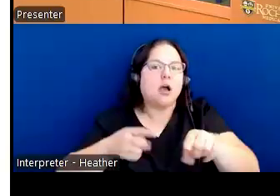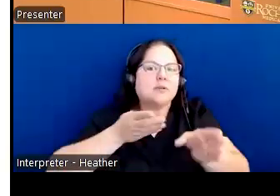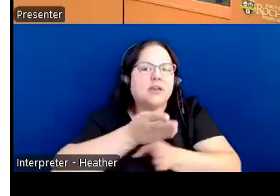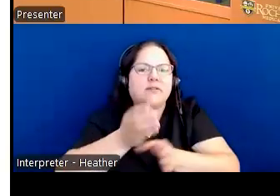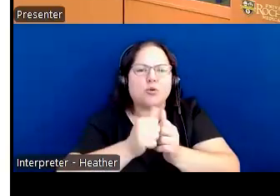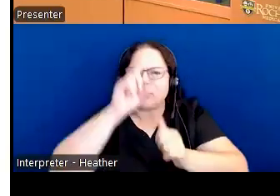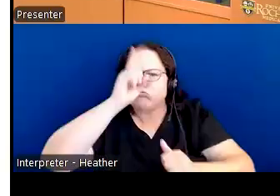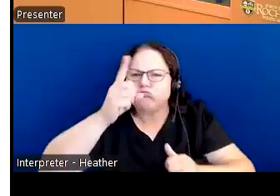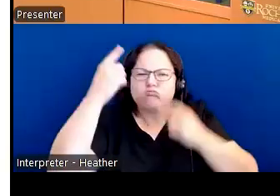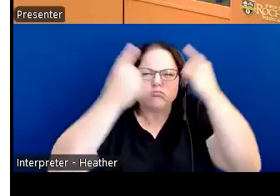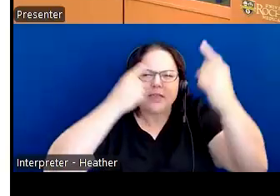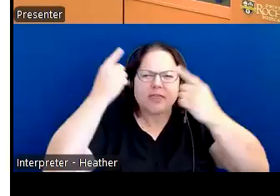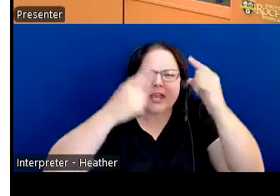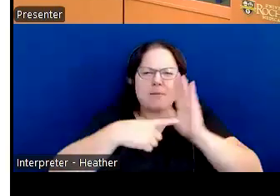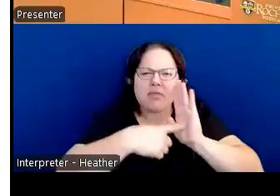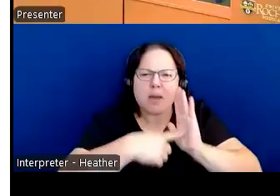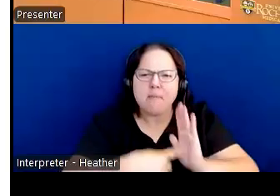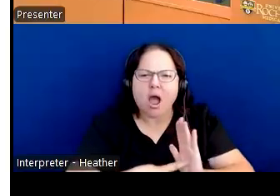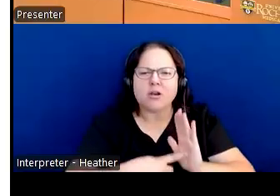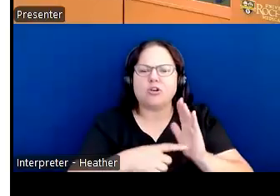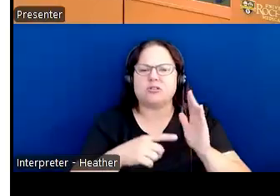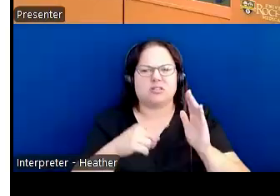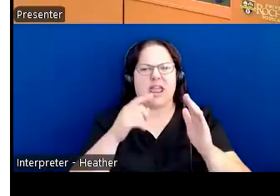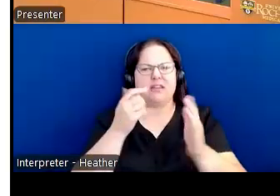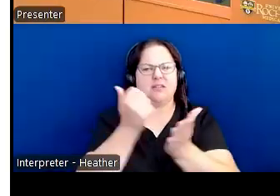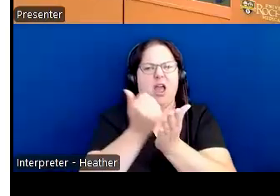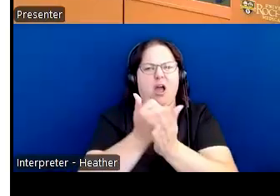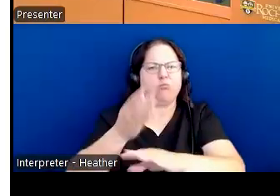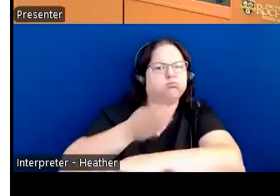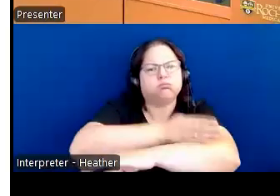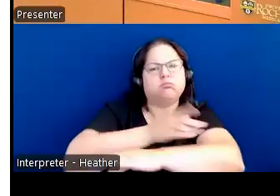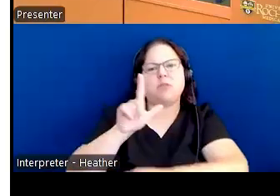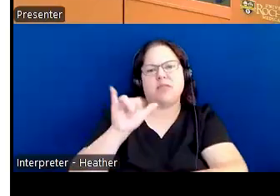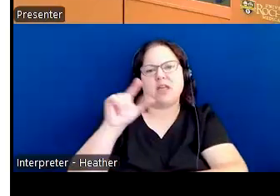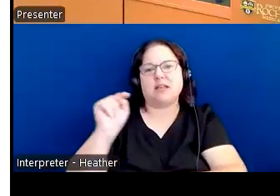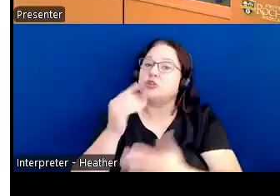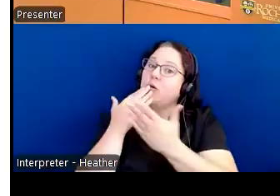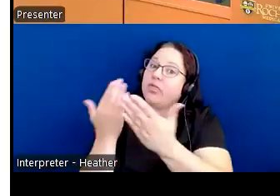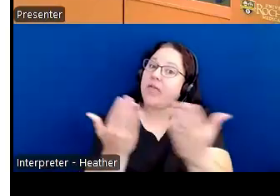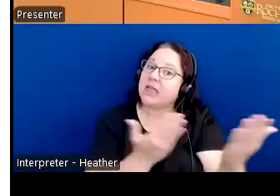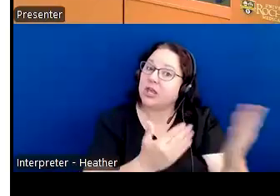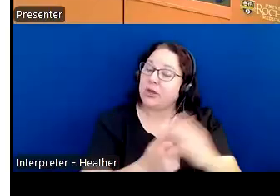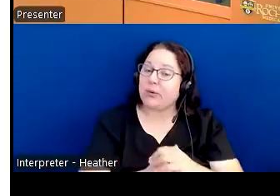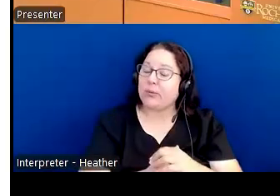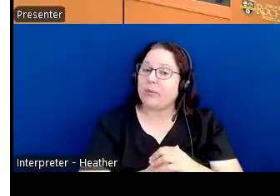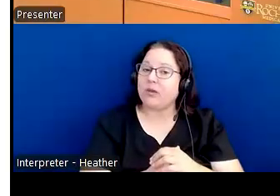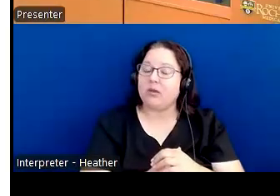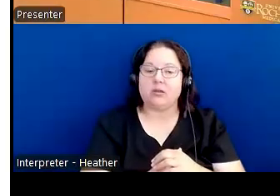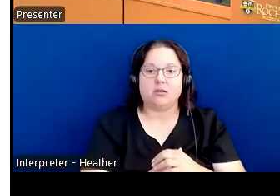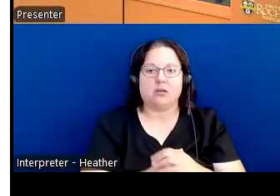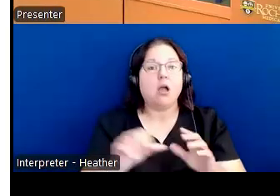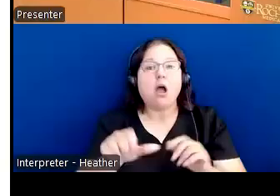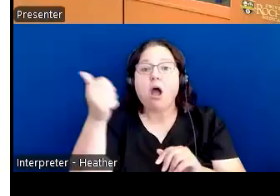to be thinking about these models and hopefully to further the literature. So thank you. Thank you to our trainees. Any